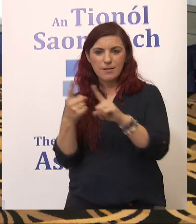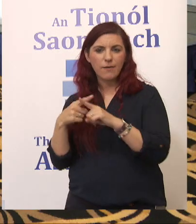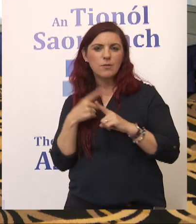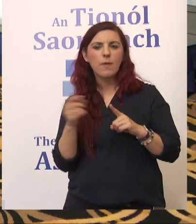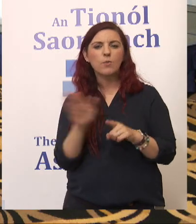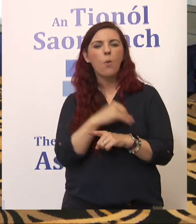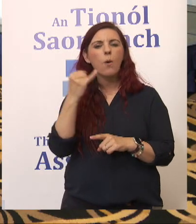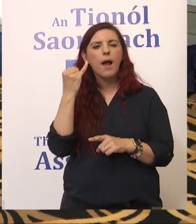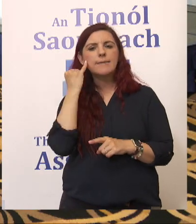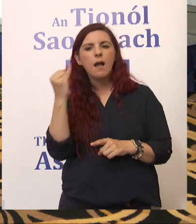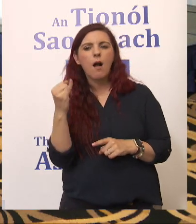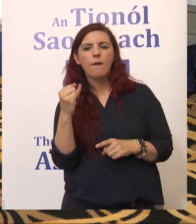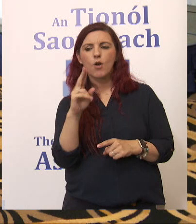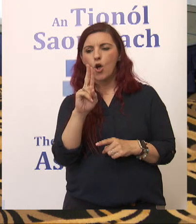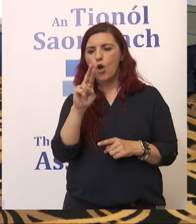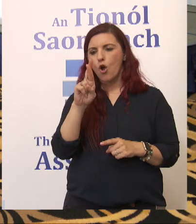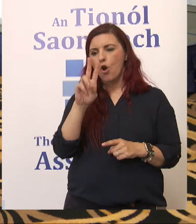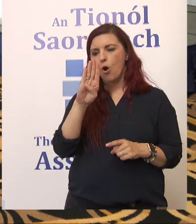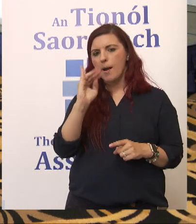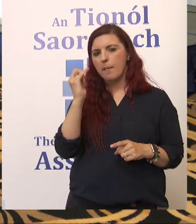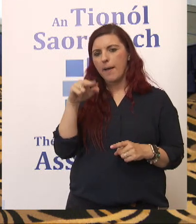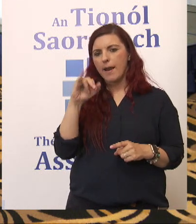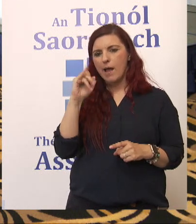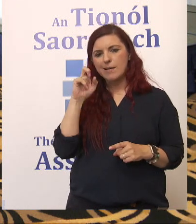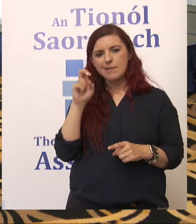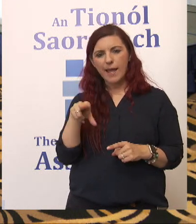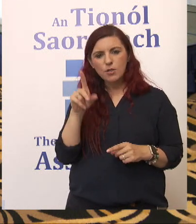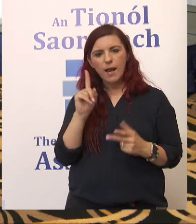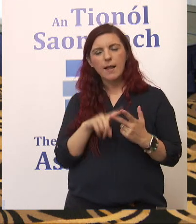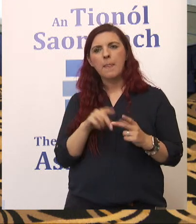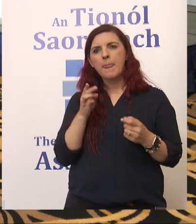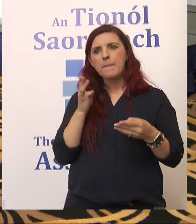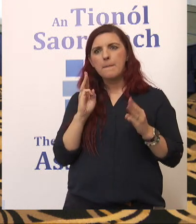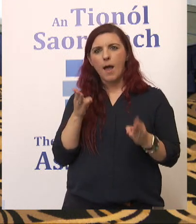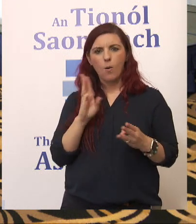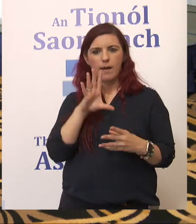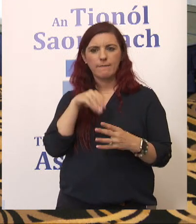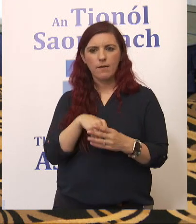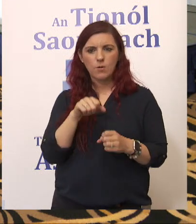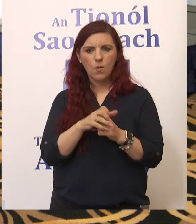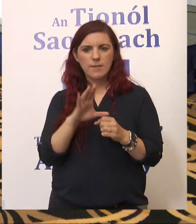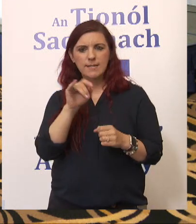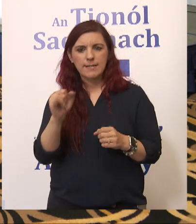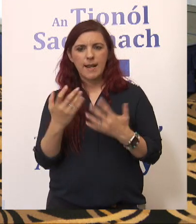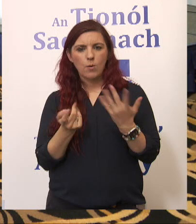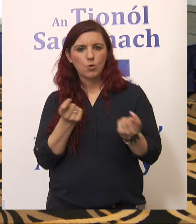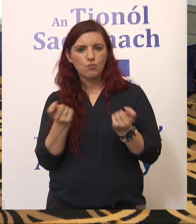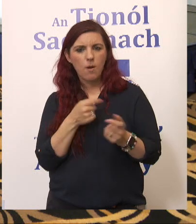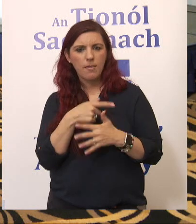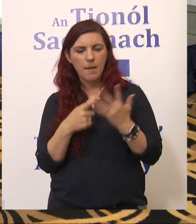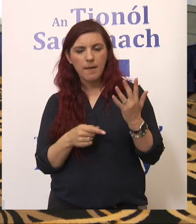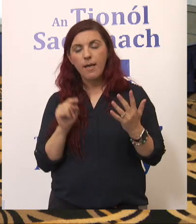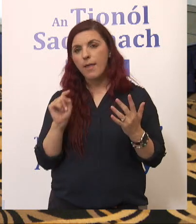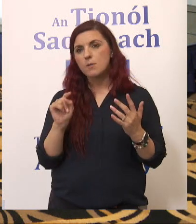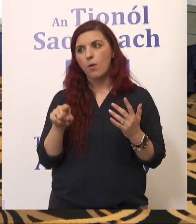of urbanisation and the power and draw of cities and how you run them is one